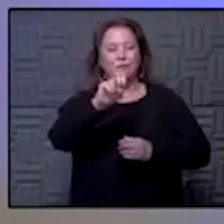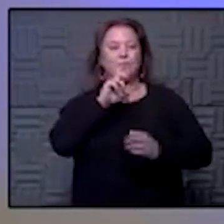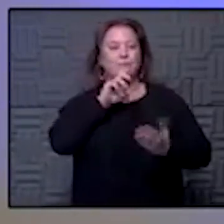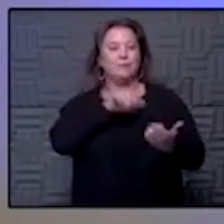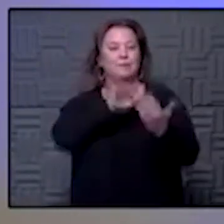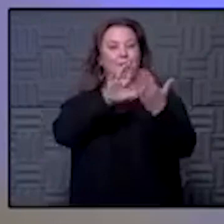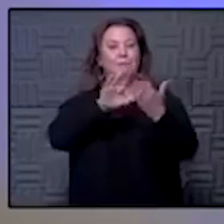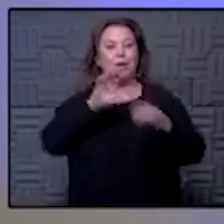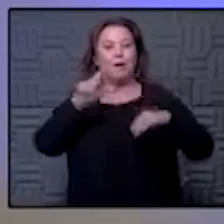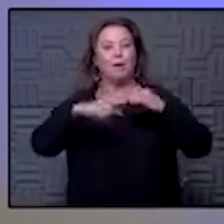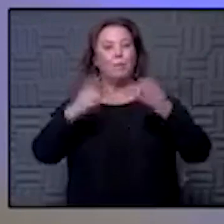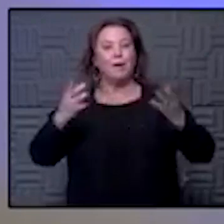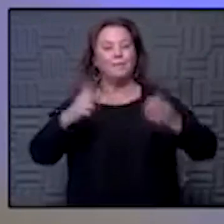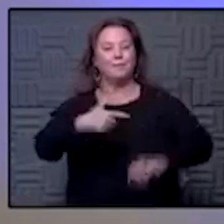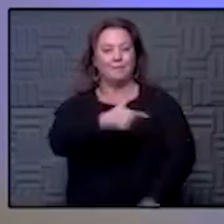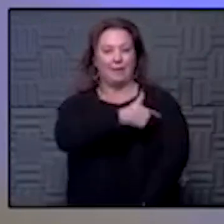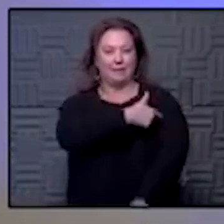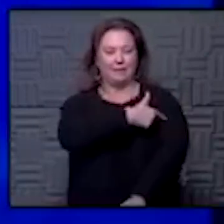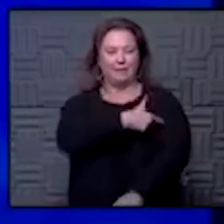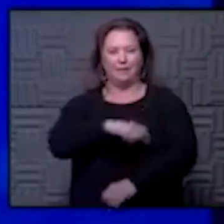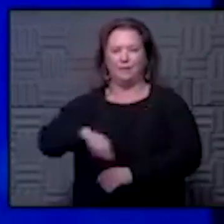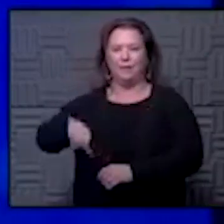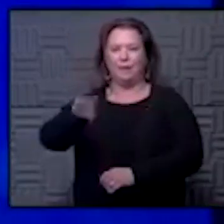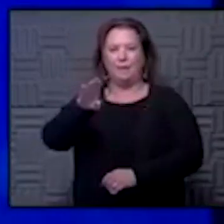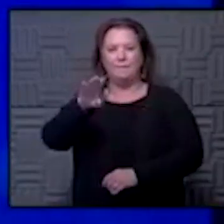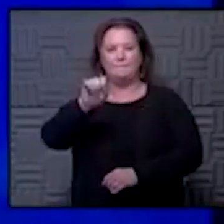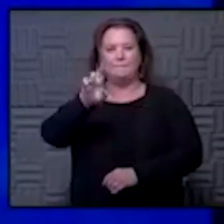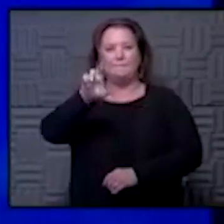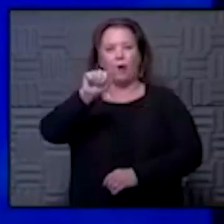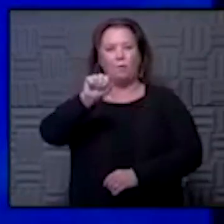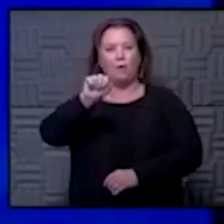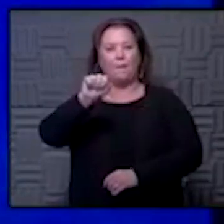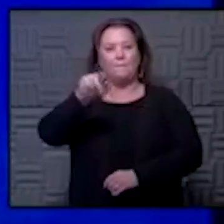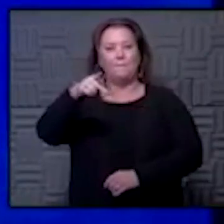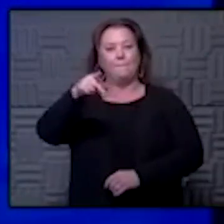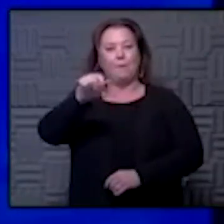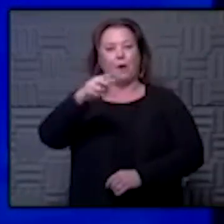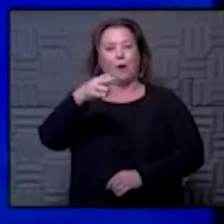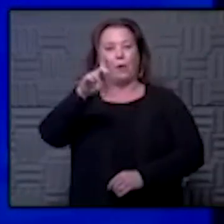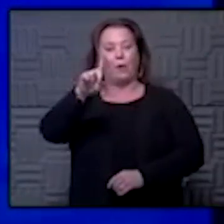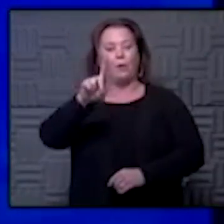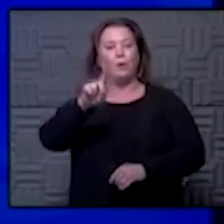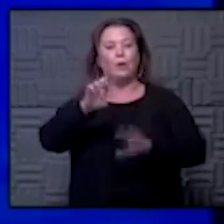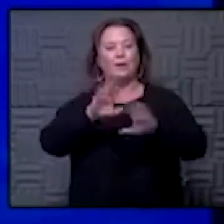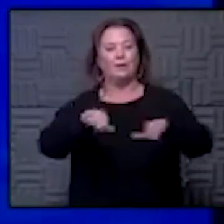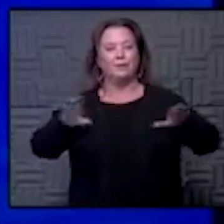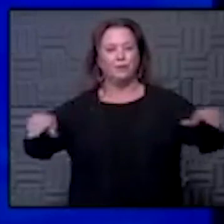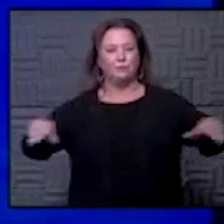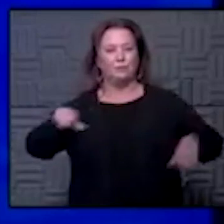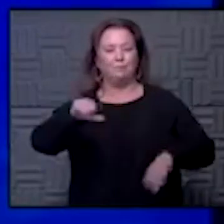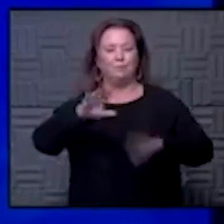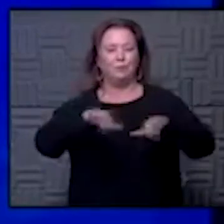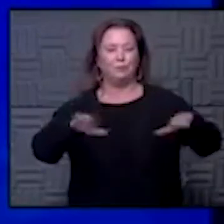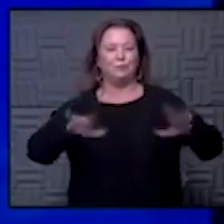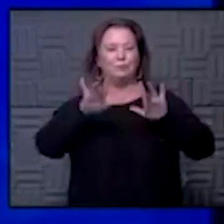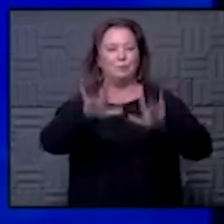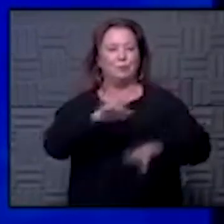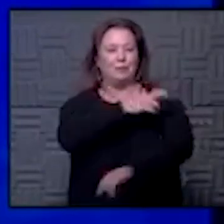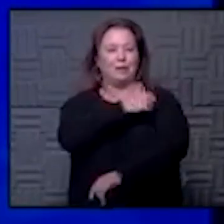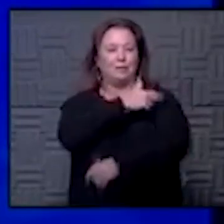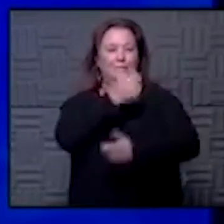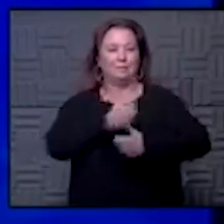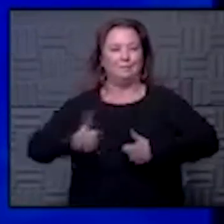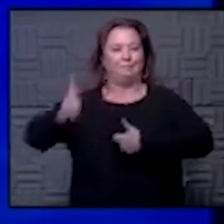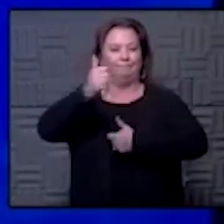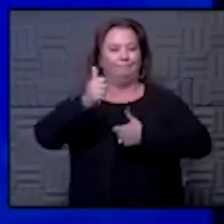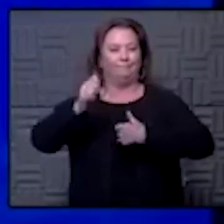vaccination. We're trying to get online Dr. Barbara Pahoud. She is the Research Director of Pediatrics Infectious Disease at Children's Mercy.